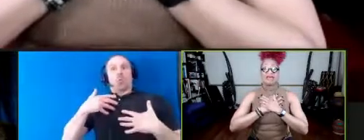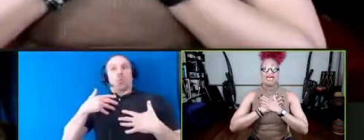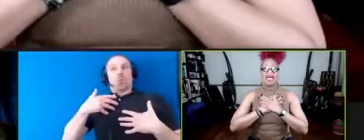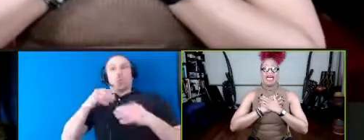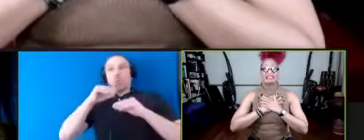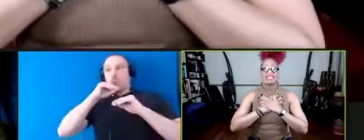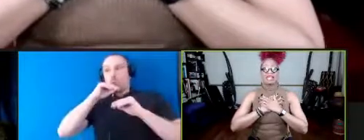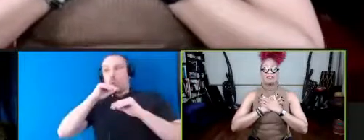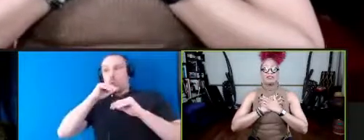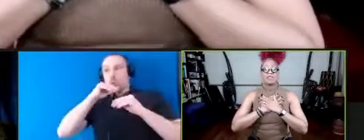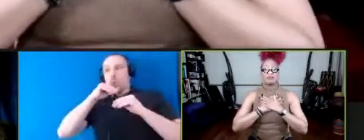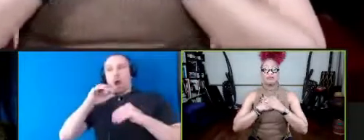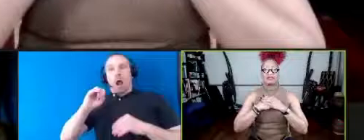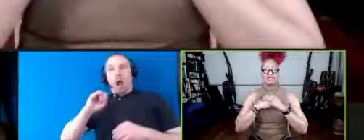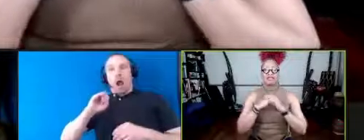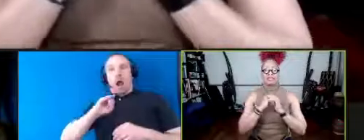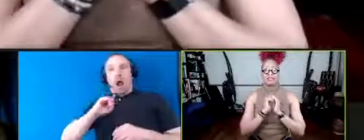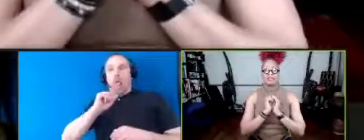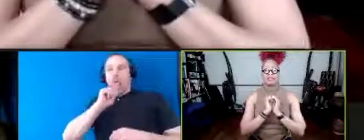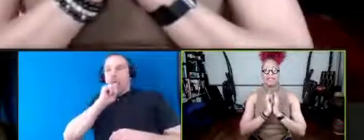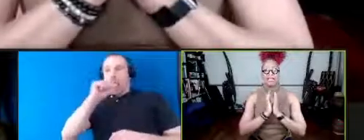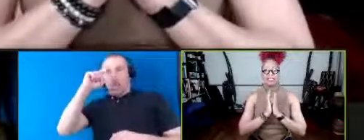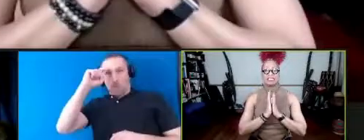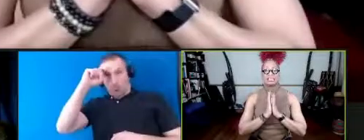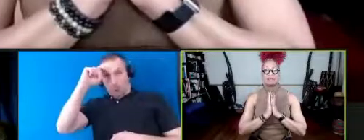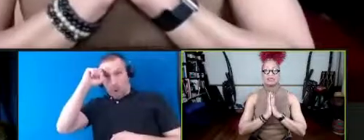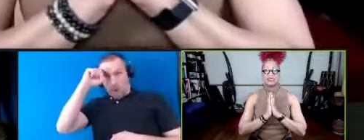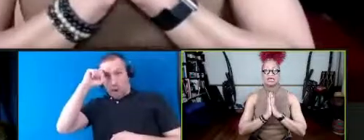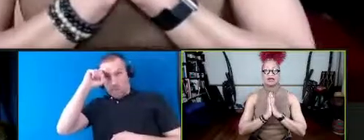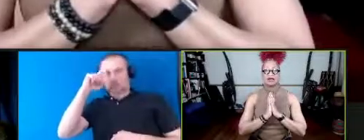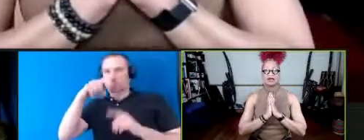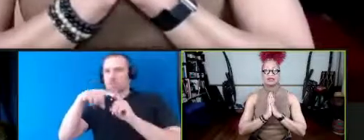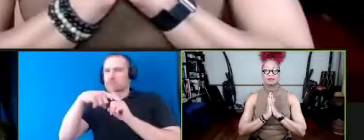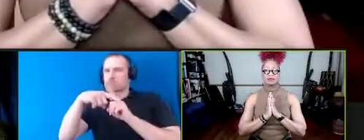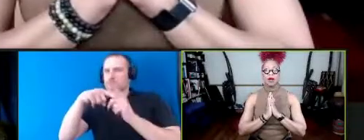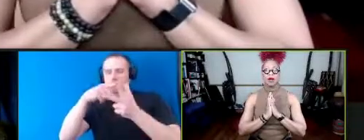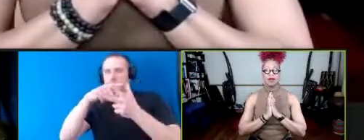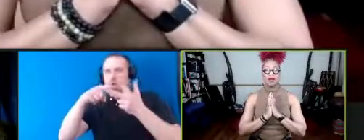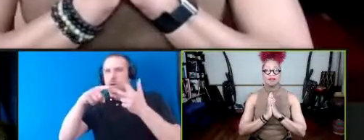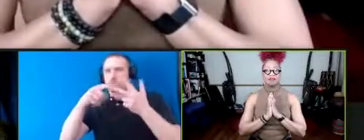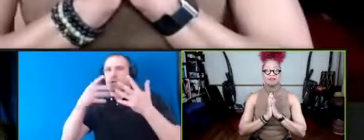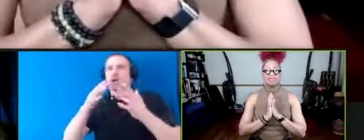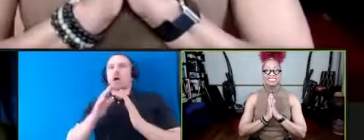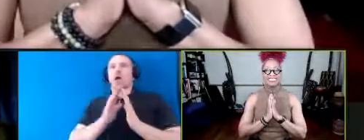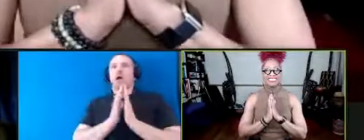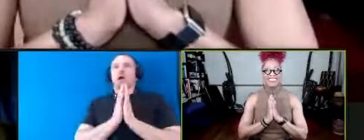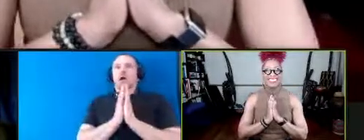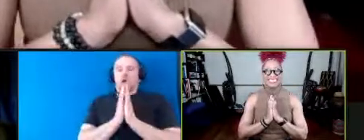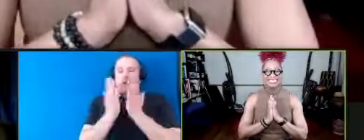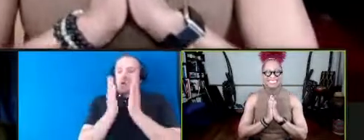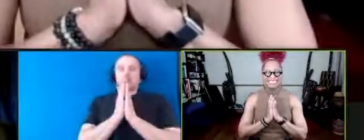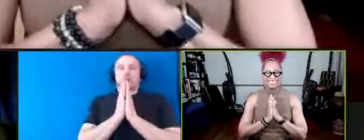as you exhale this breath, I invite you to bring your hands together once again, palm to palm.